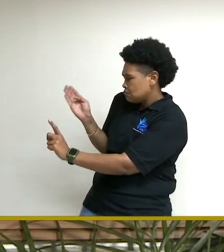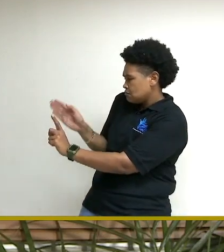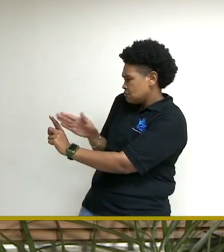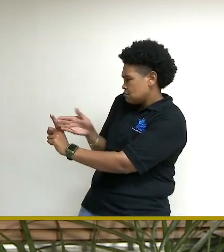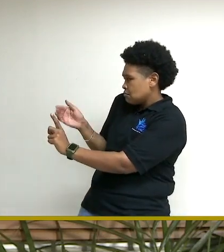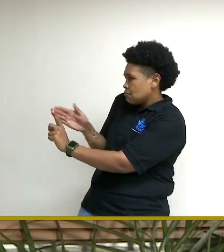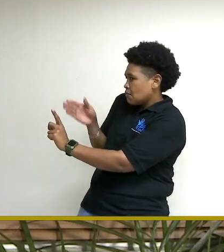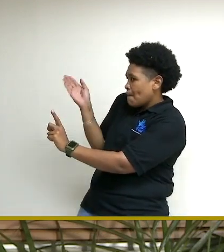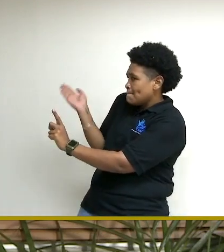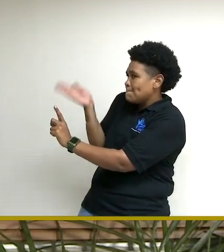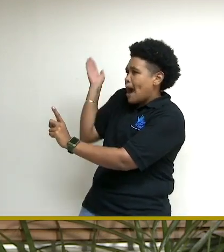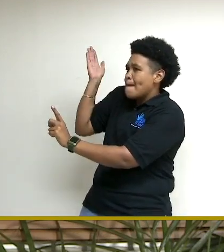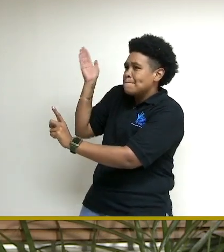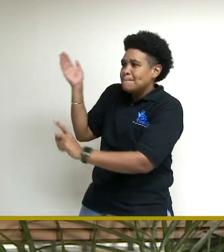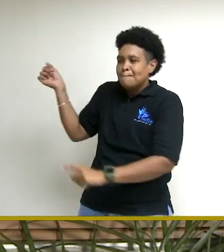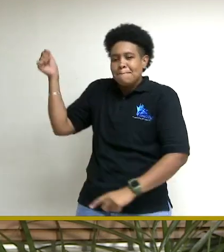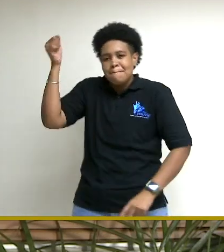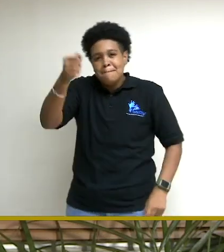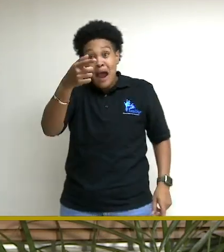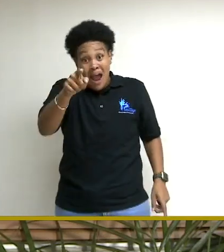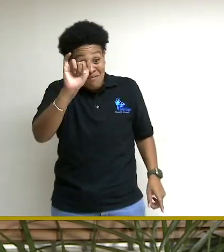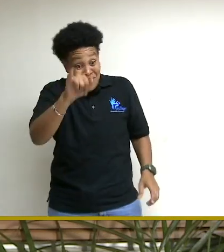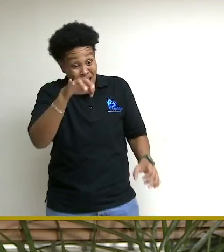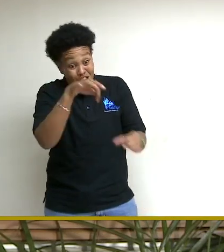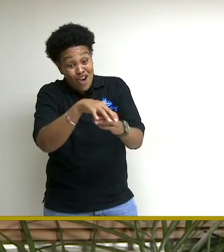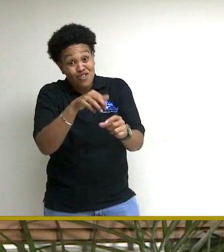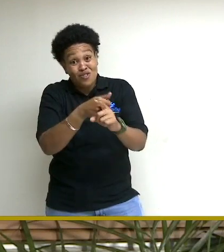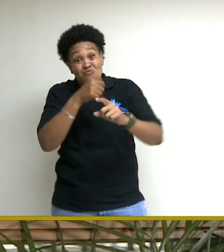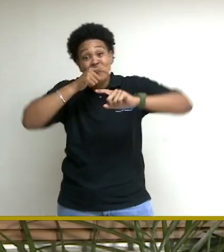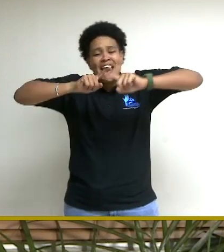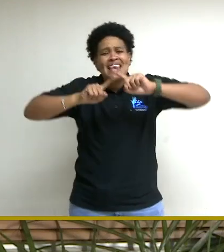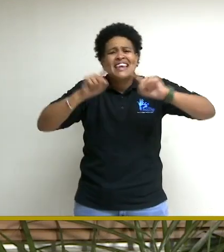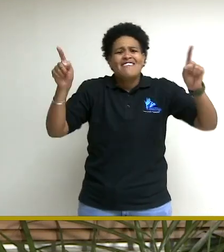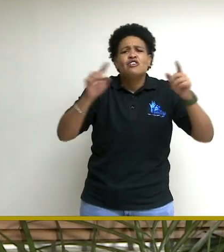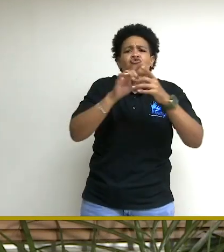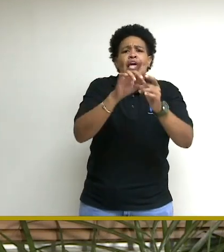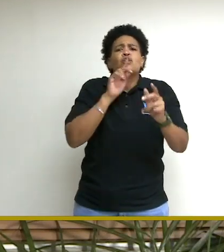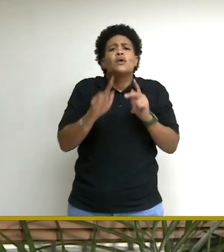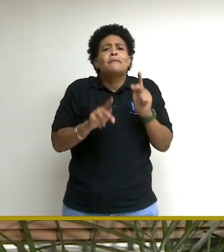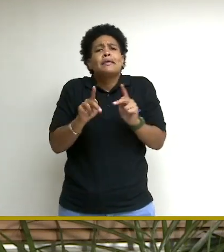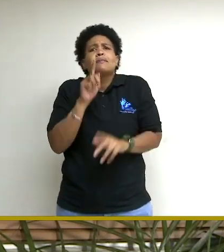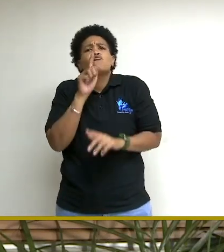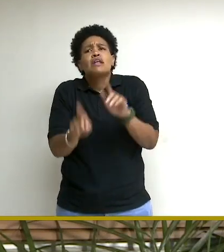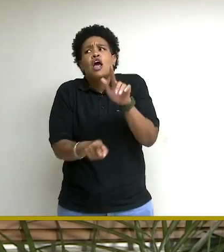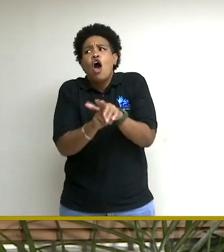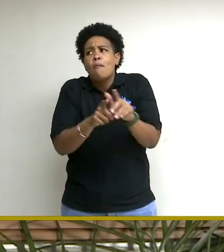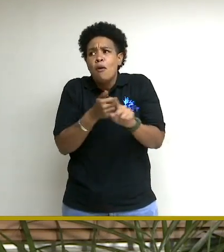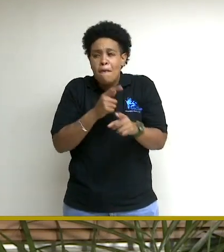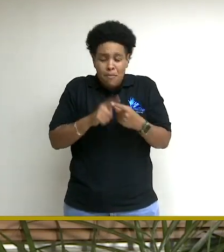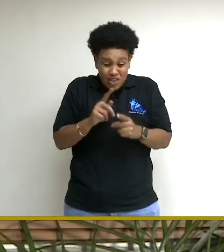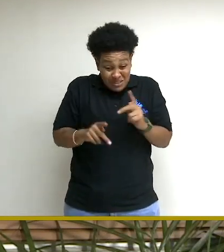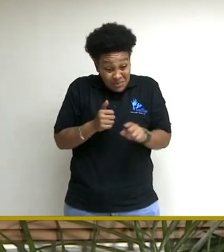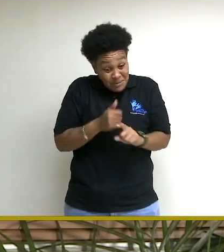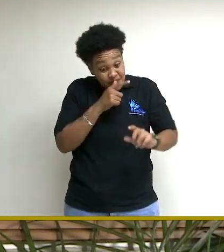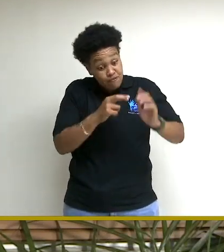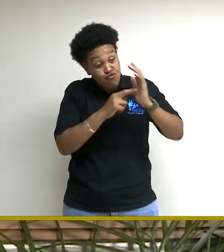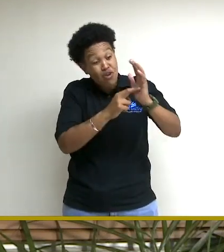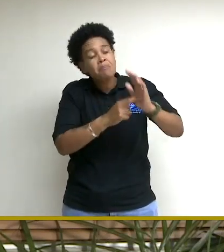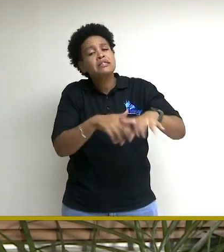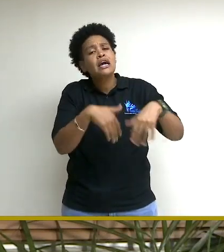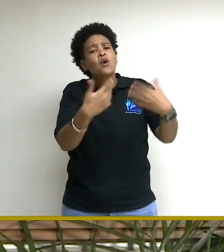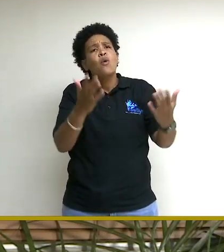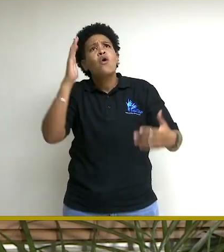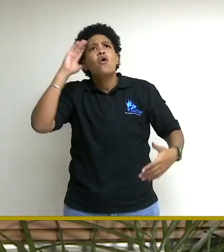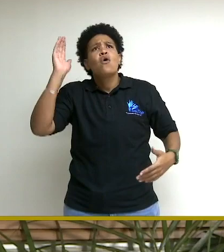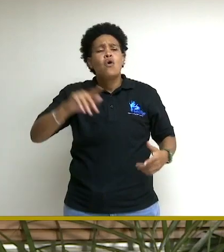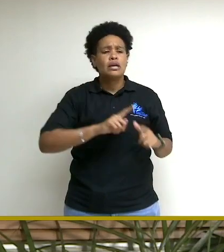that contribution made a difference in terms of persons coming out and persons coming out representing all